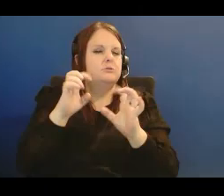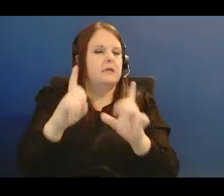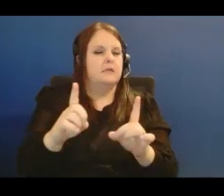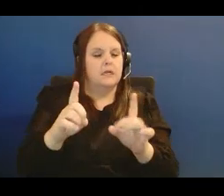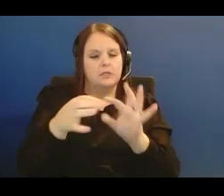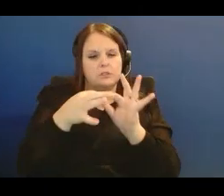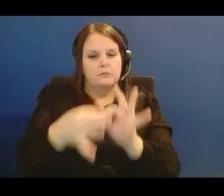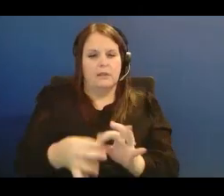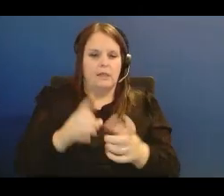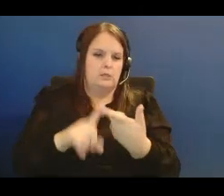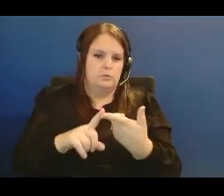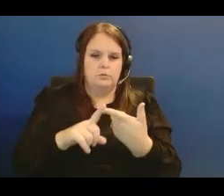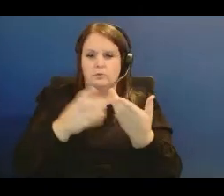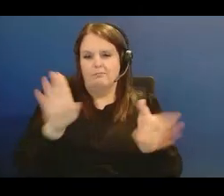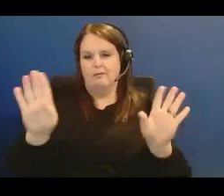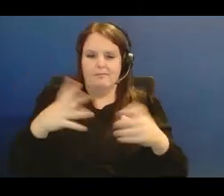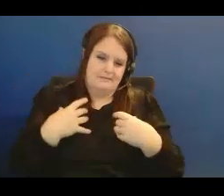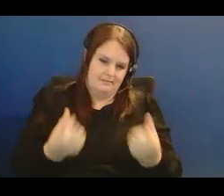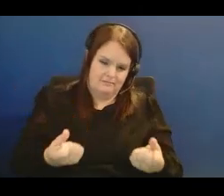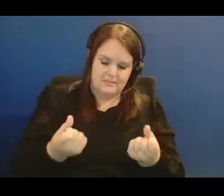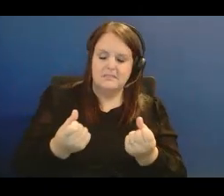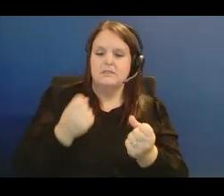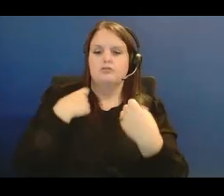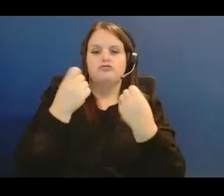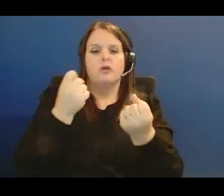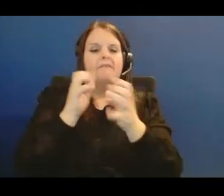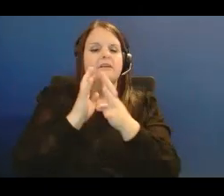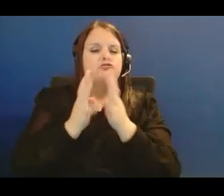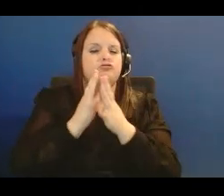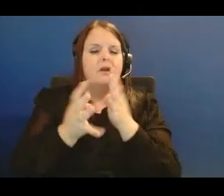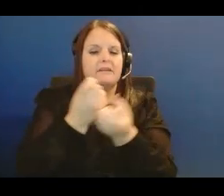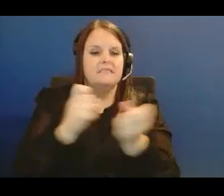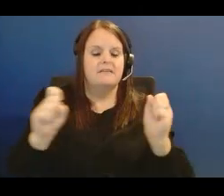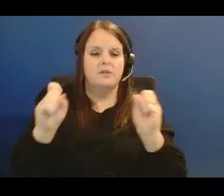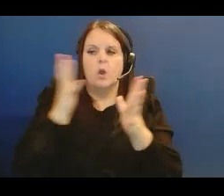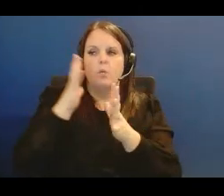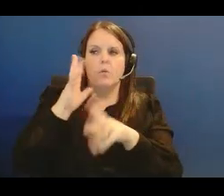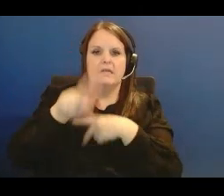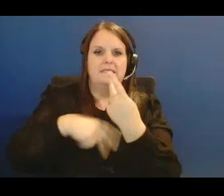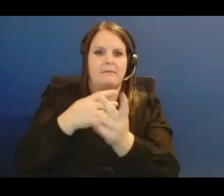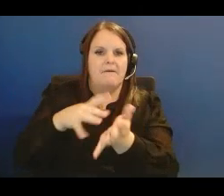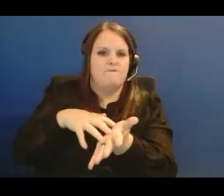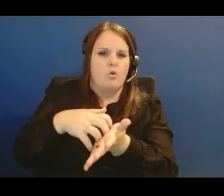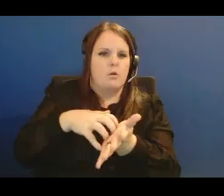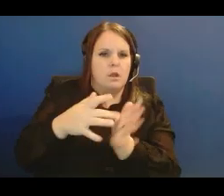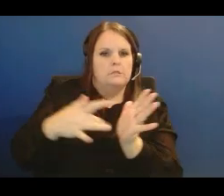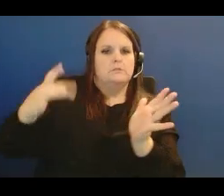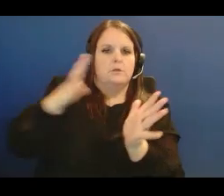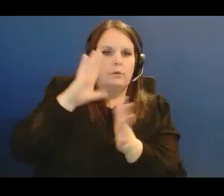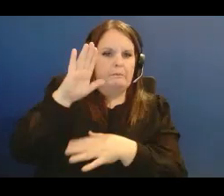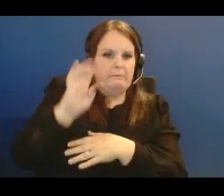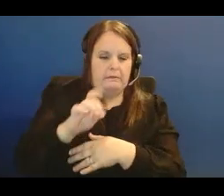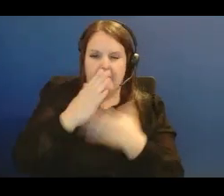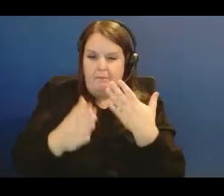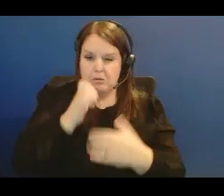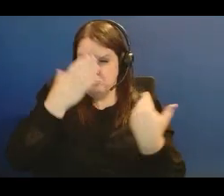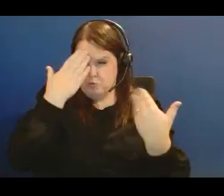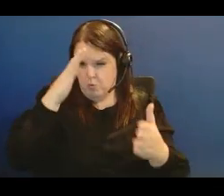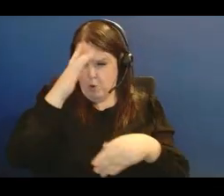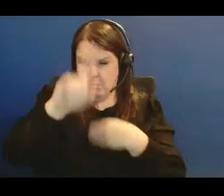on public safety, traffic safety, and what a vulnerable road user is, because you may or may not be familiar with